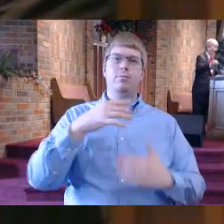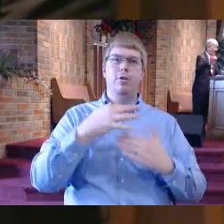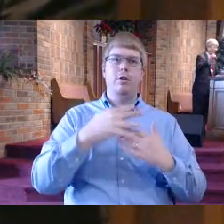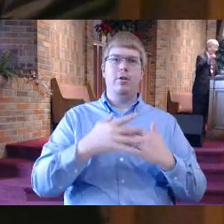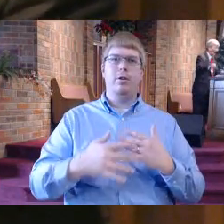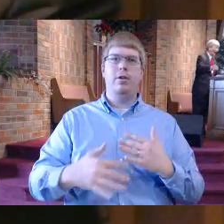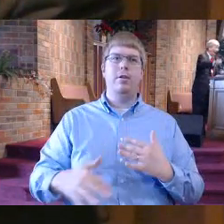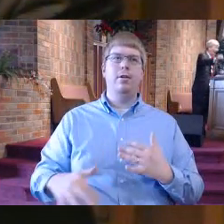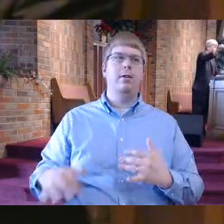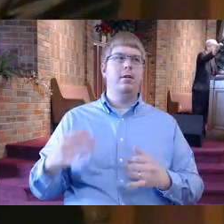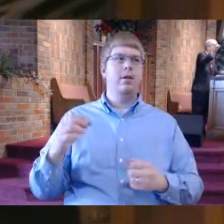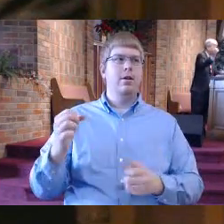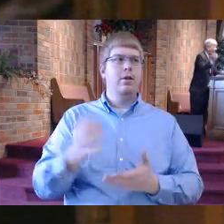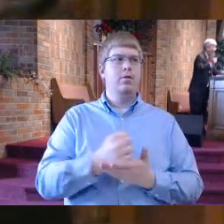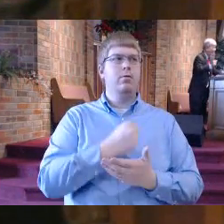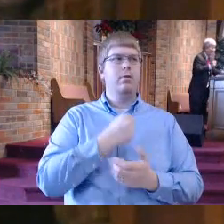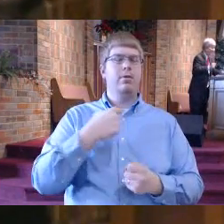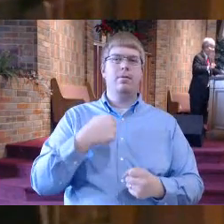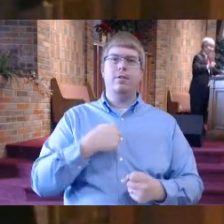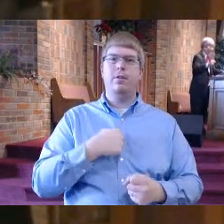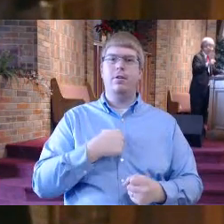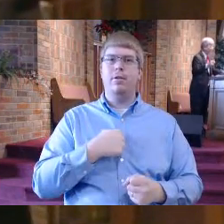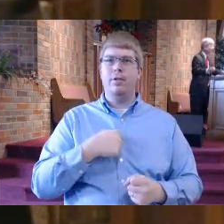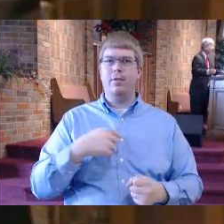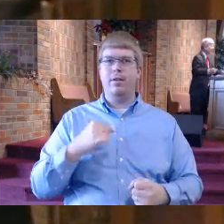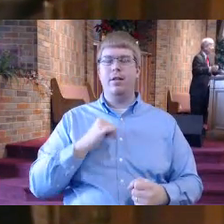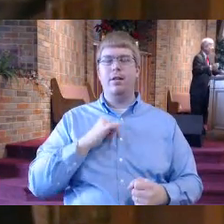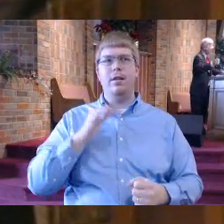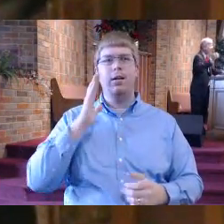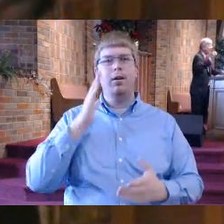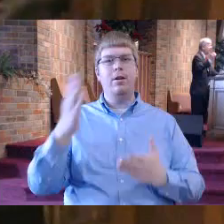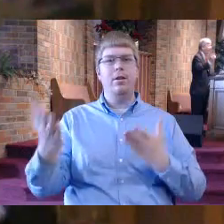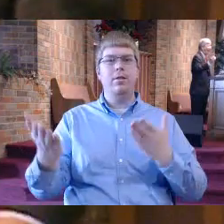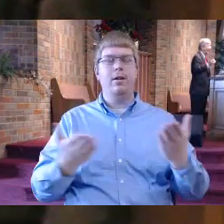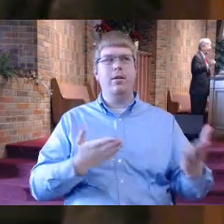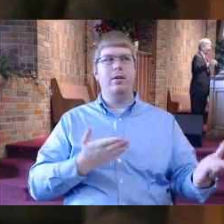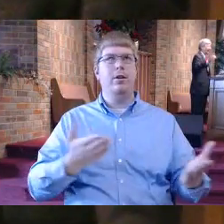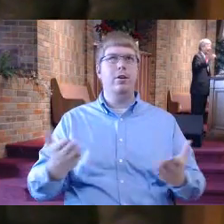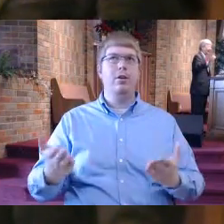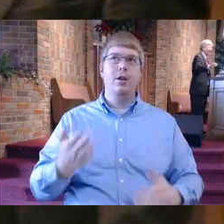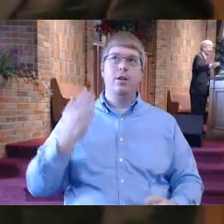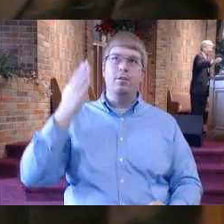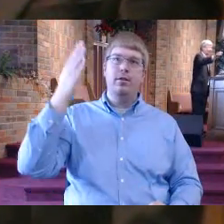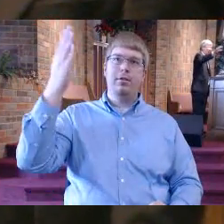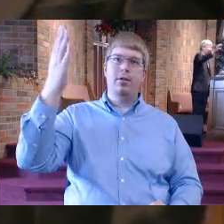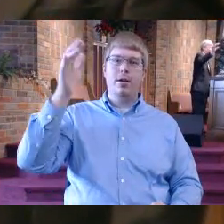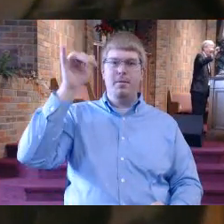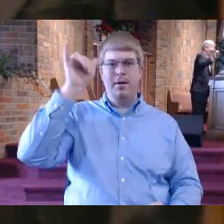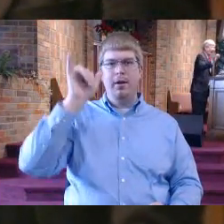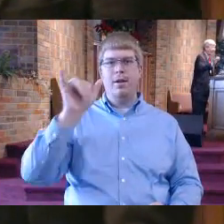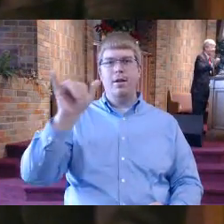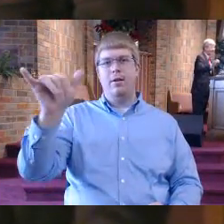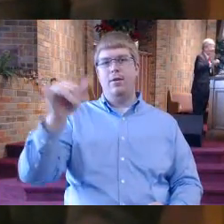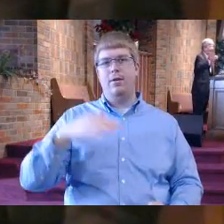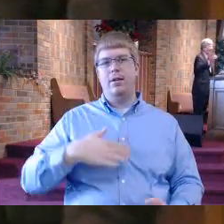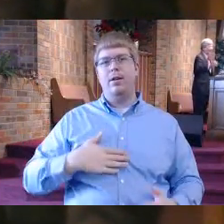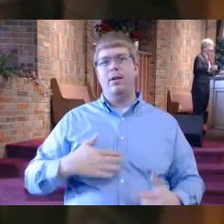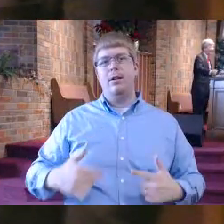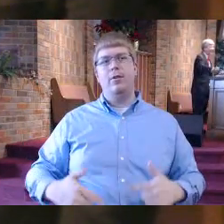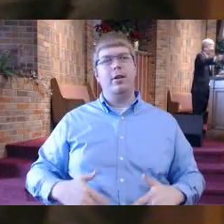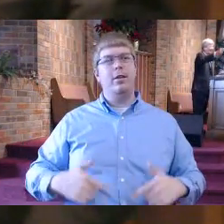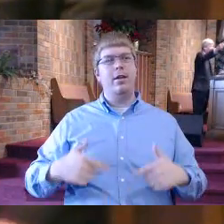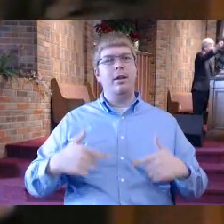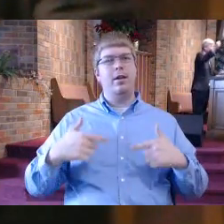His love. I'll serve Him all my years of time, and